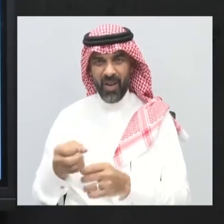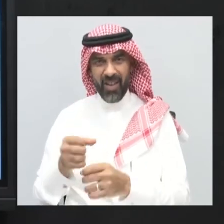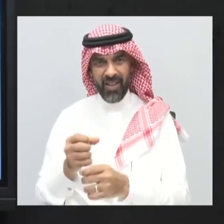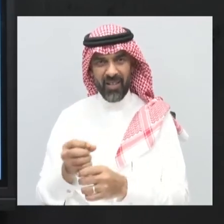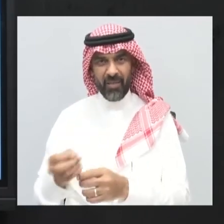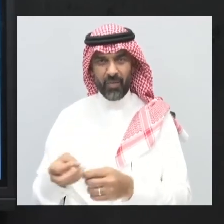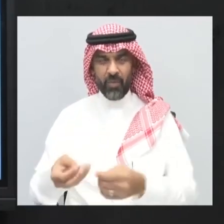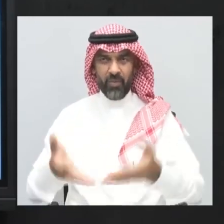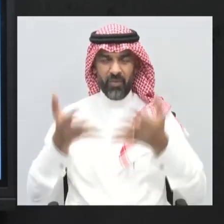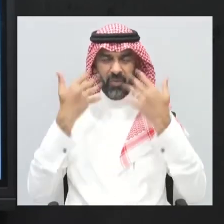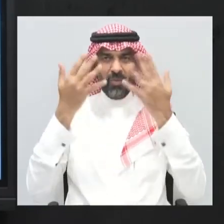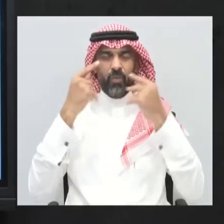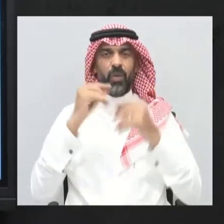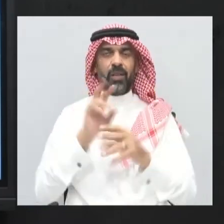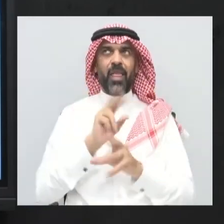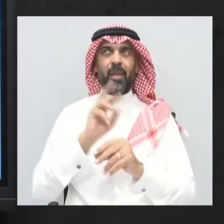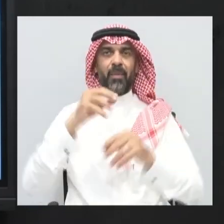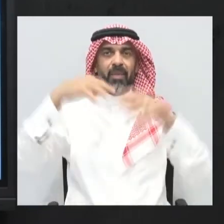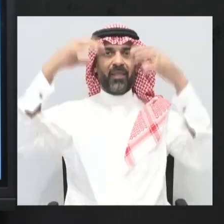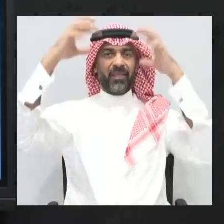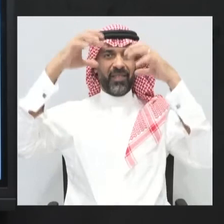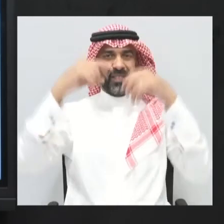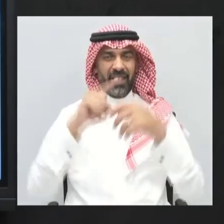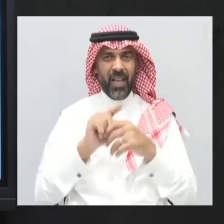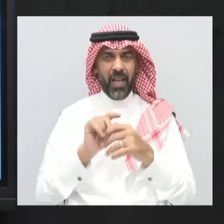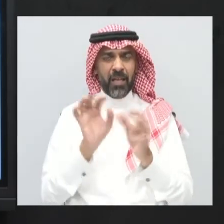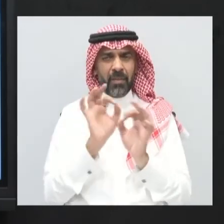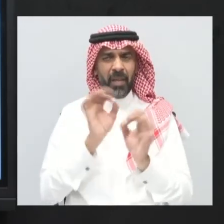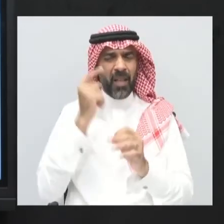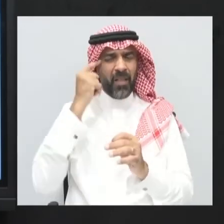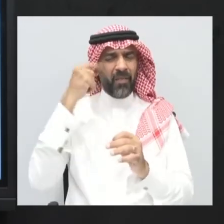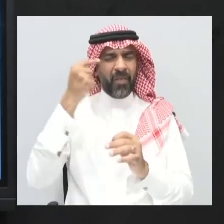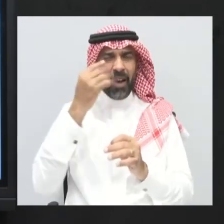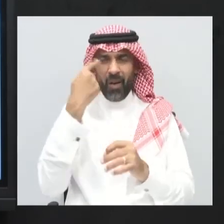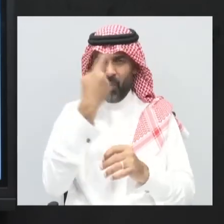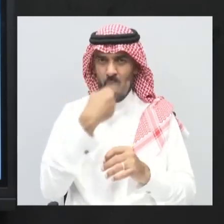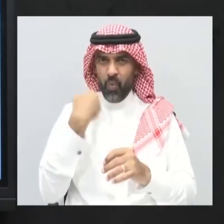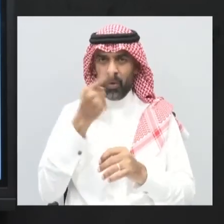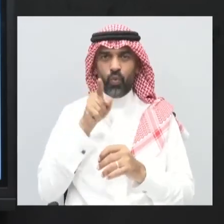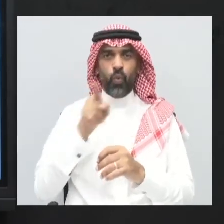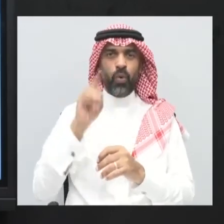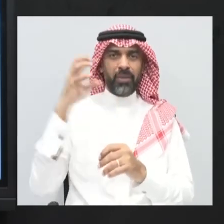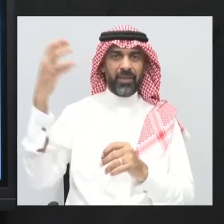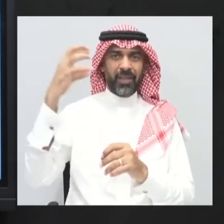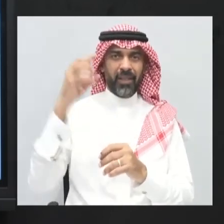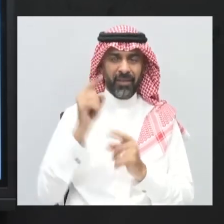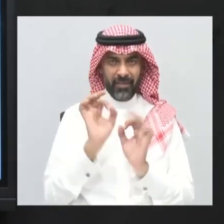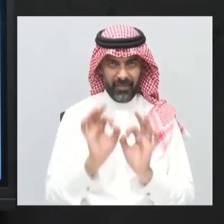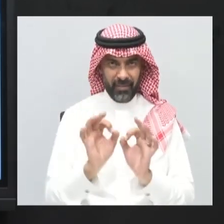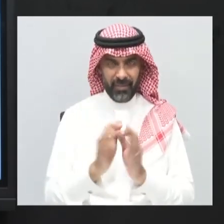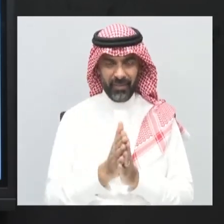water's falling down from your face. So it's like the sun is washing its face.